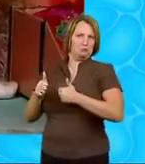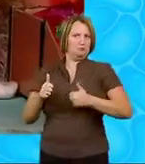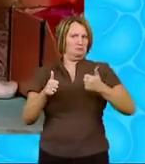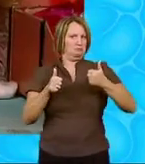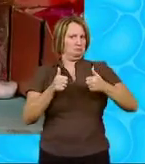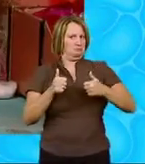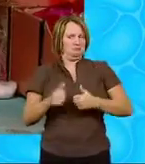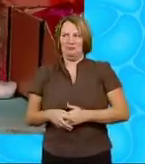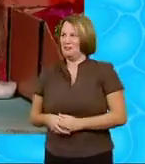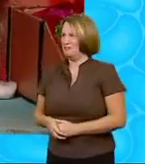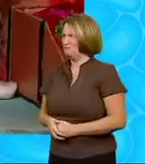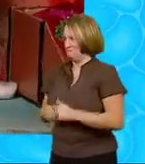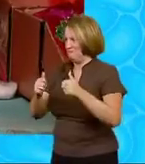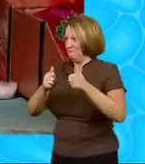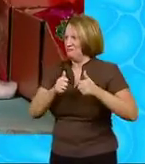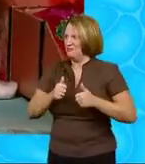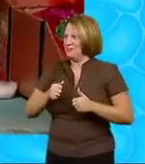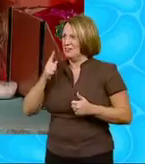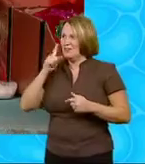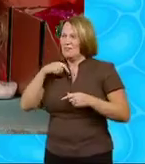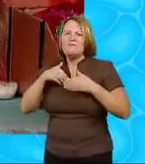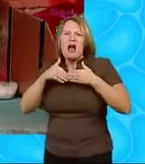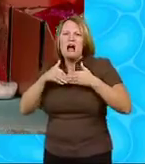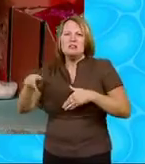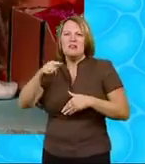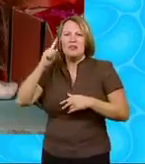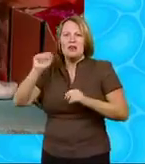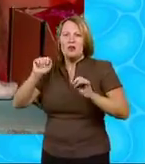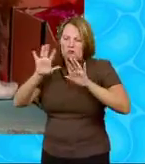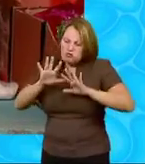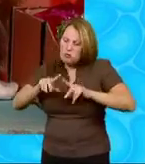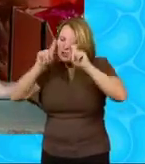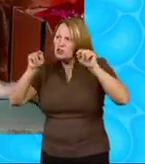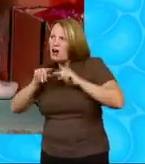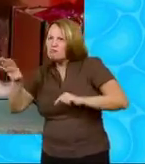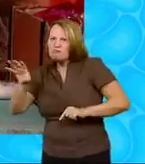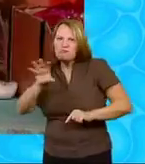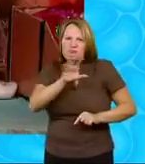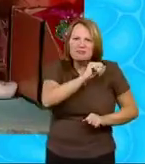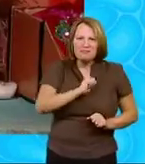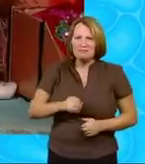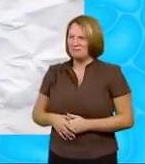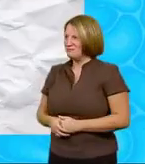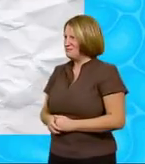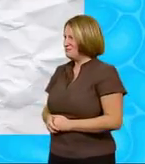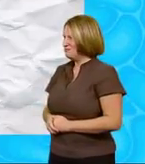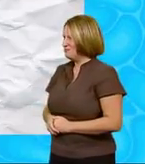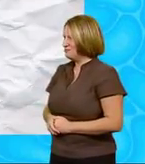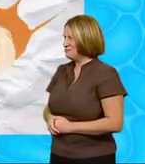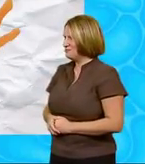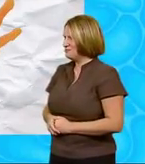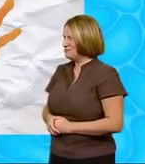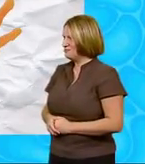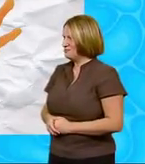Yeah. Let's see how our doodle doing friends get on with their smudgy talky pictures. So for your